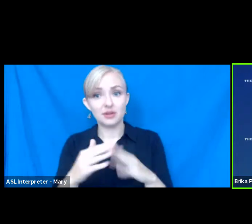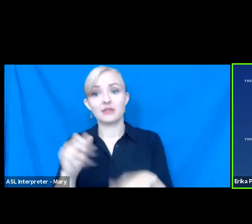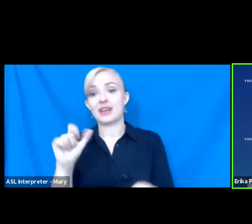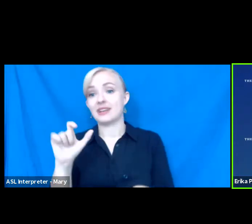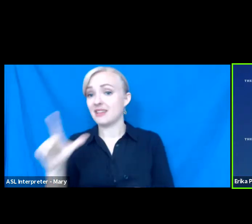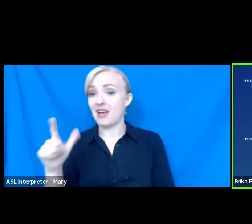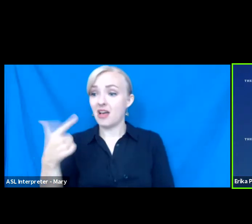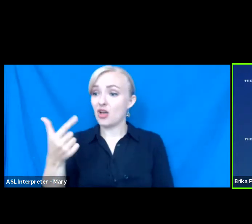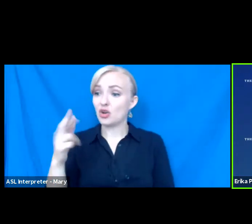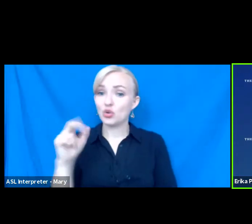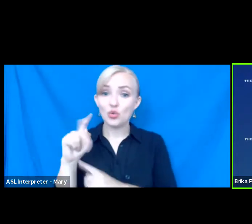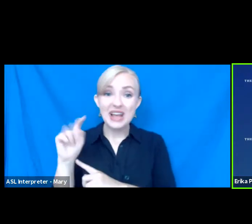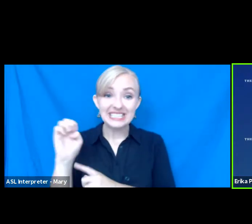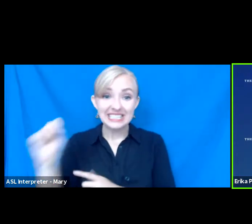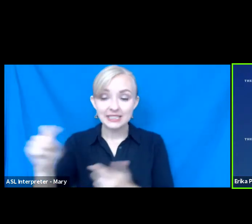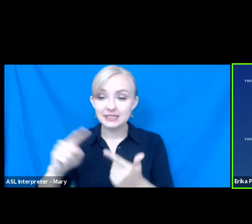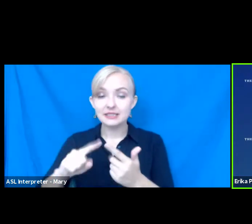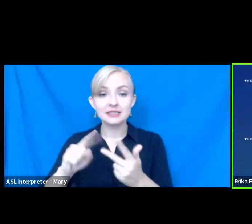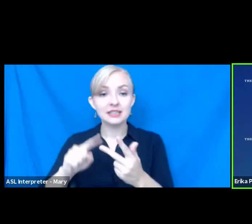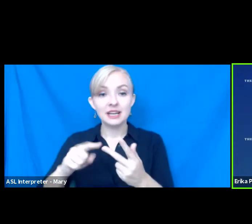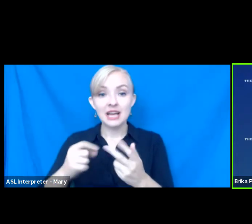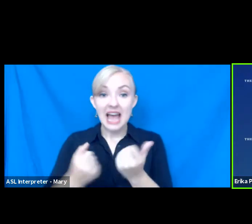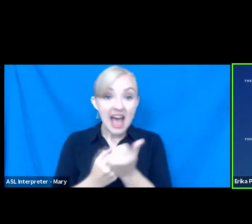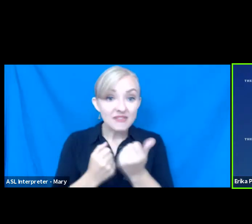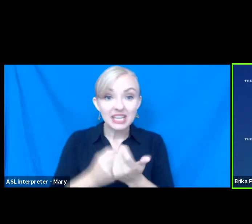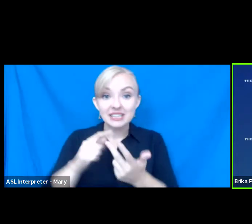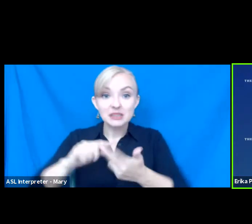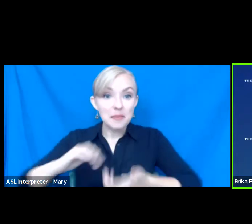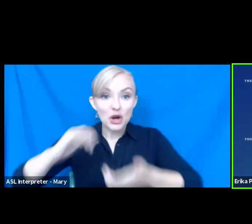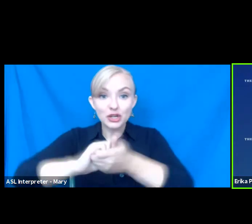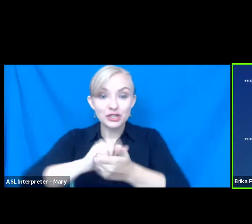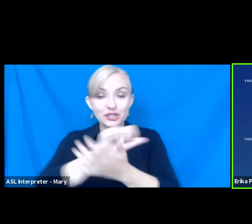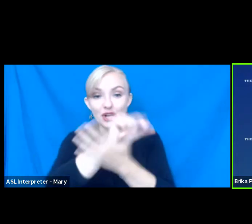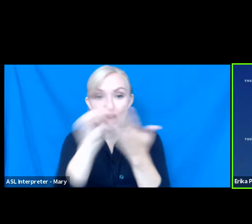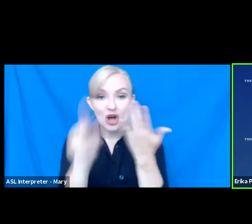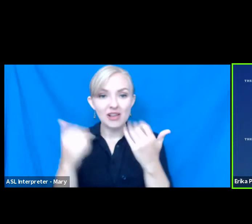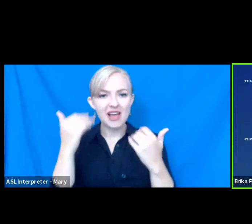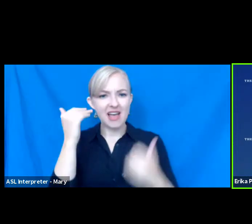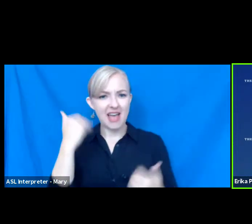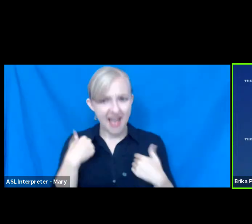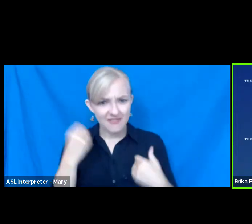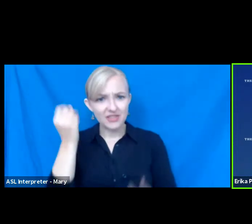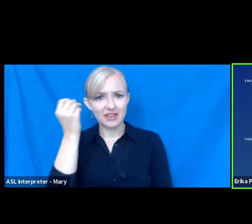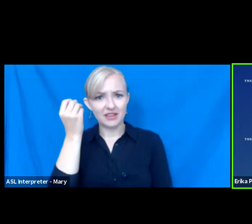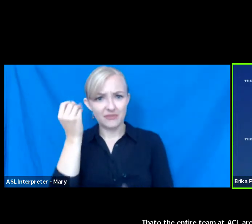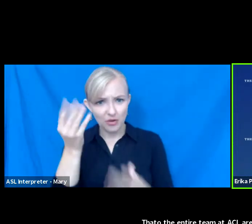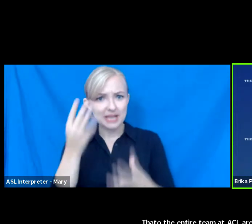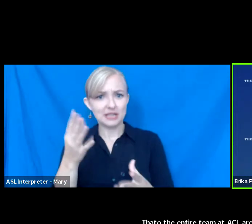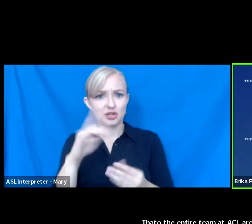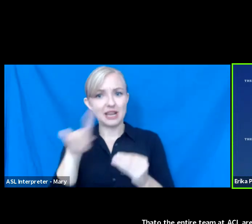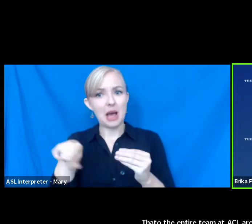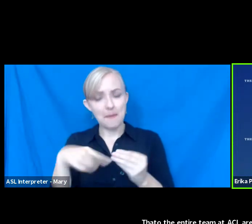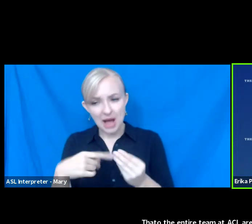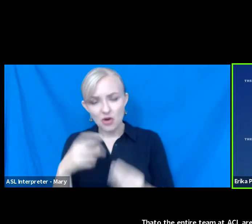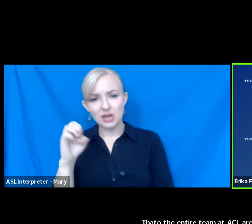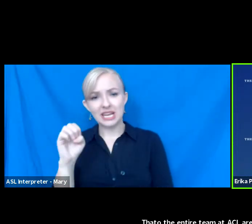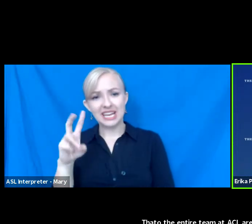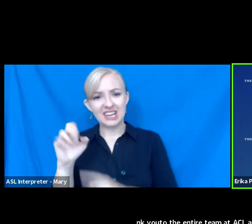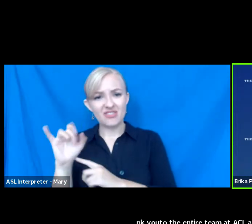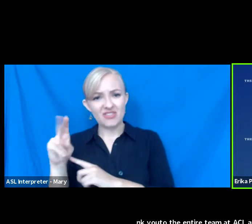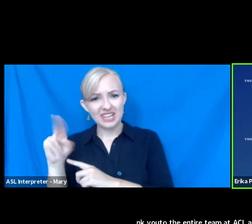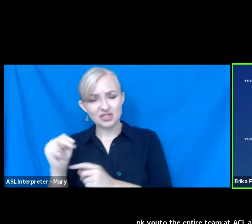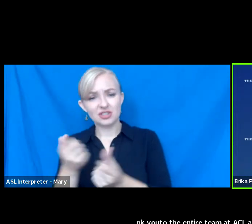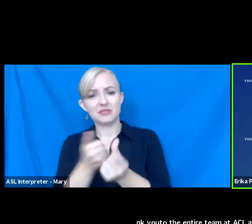grantees, advocates, and partners are equipped with the information about eviction prevention resources